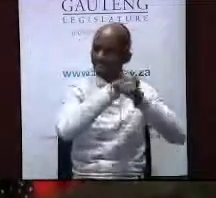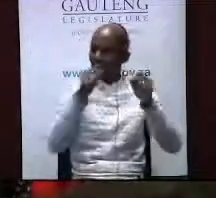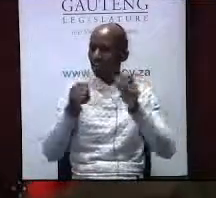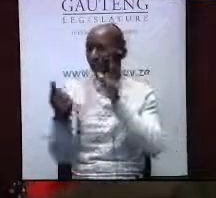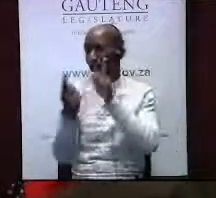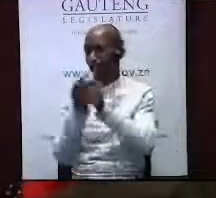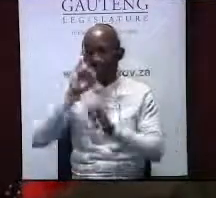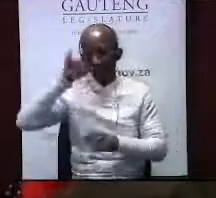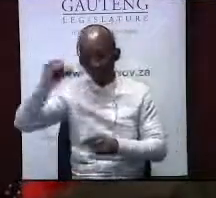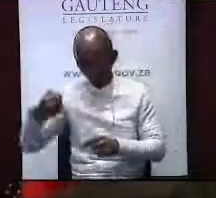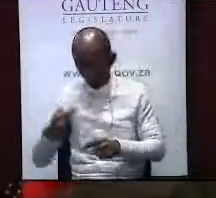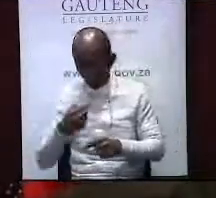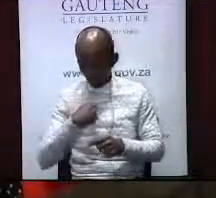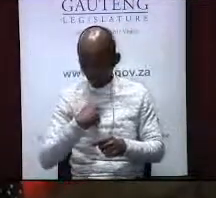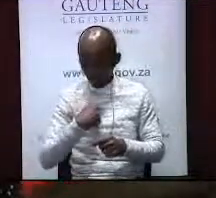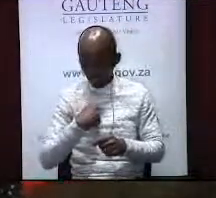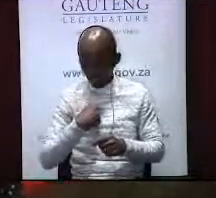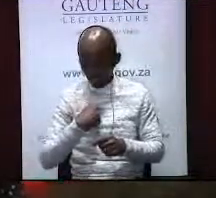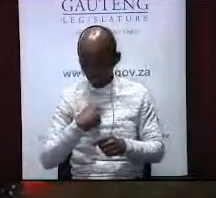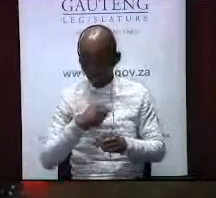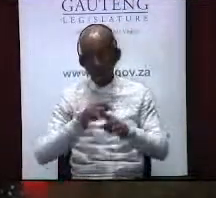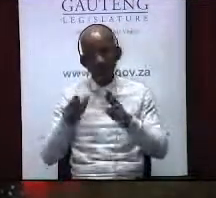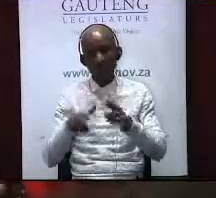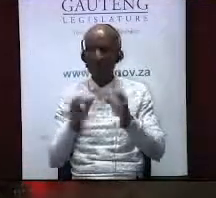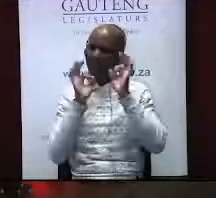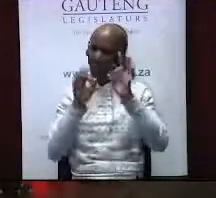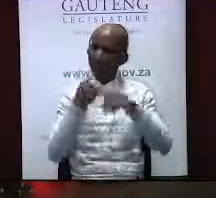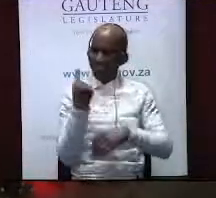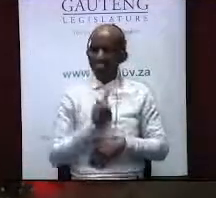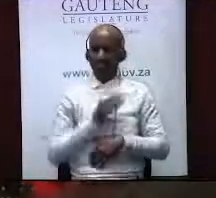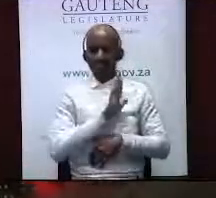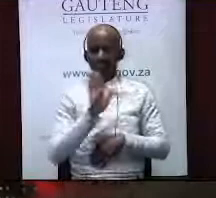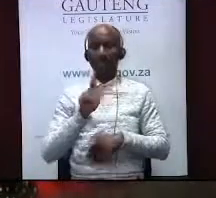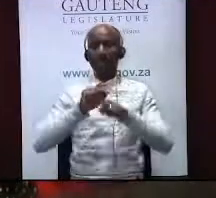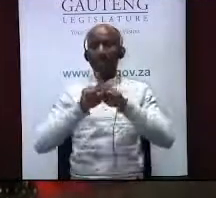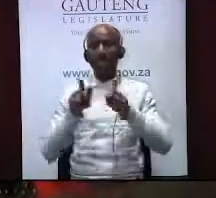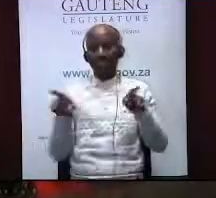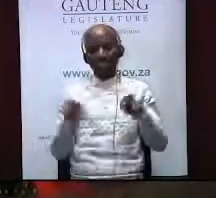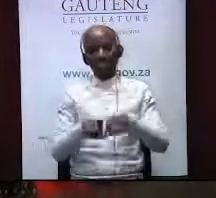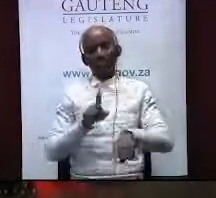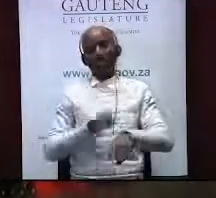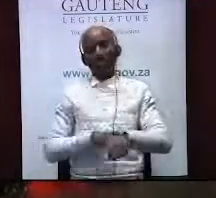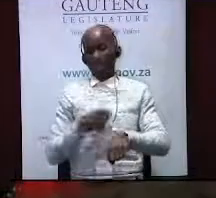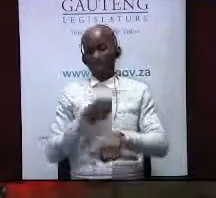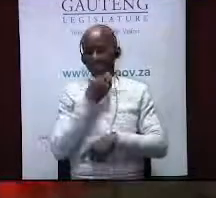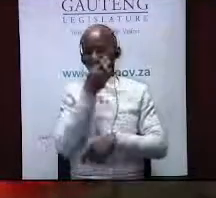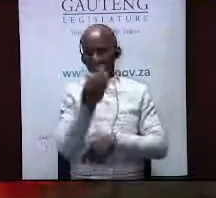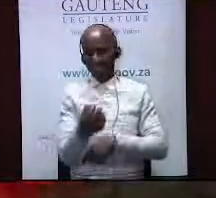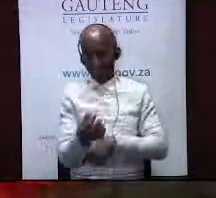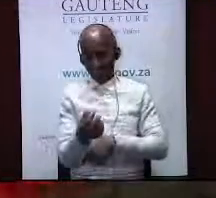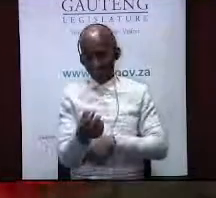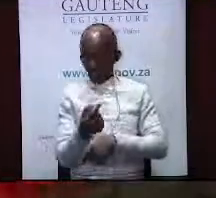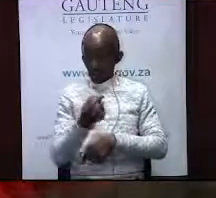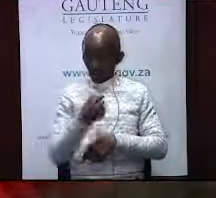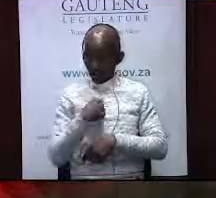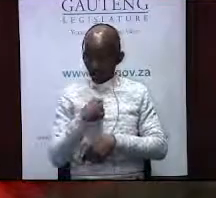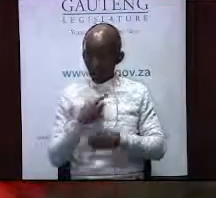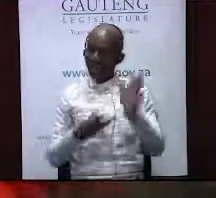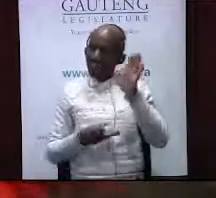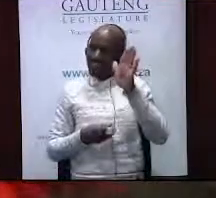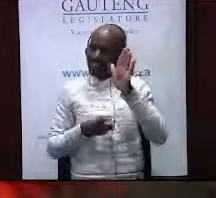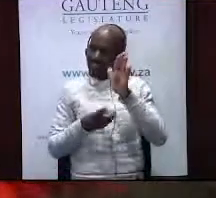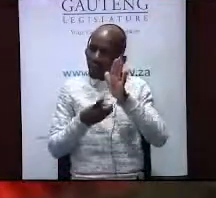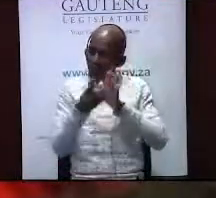Jay. I was incapable by myself. But at the same time, what I'm saying is, I